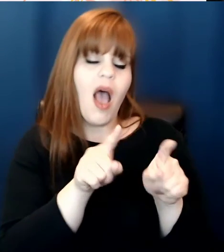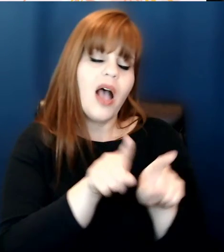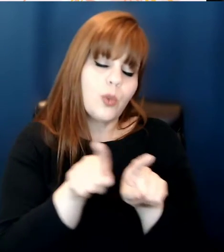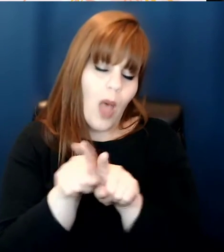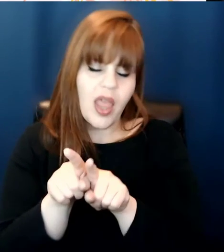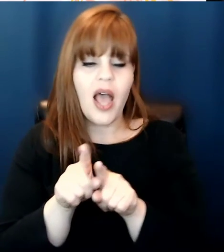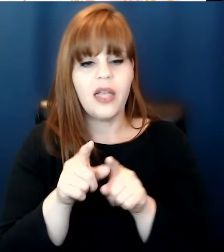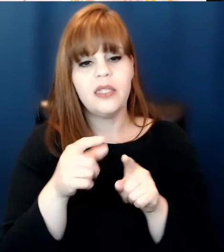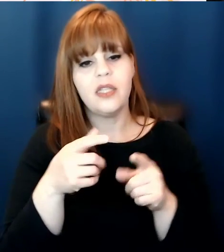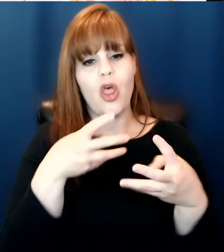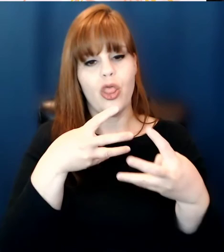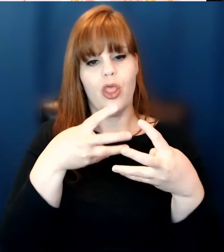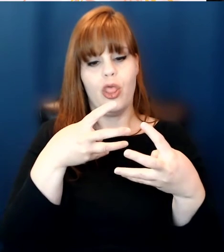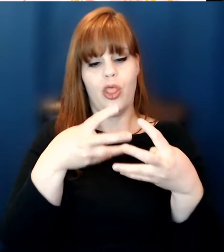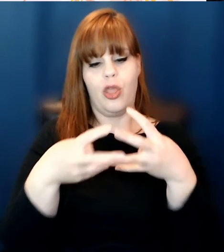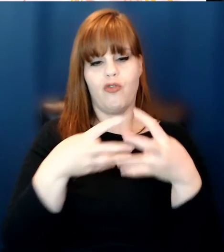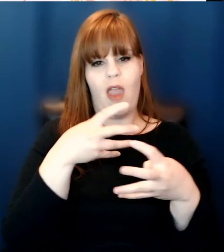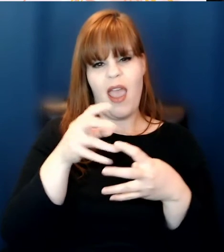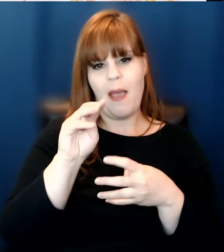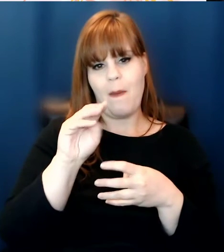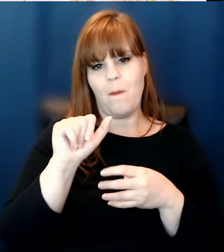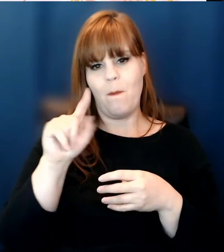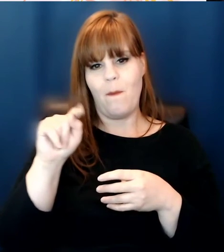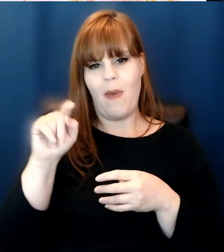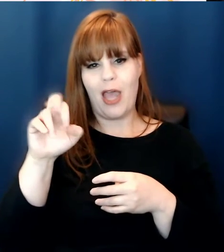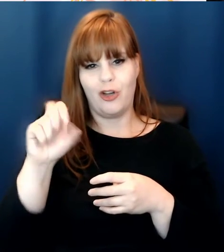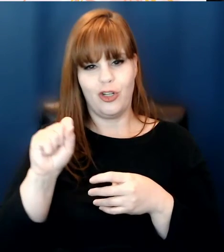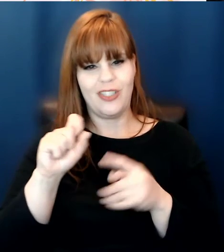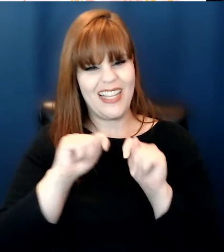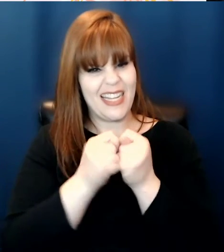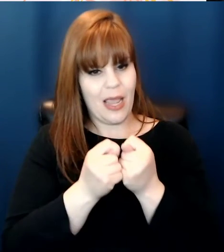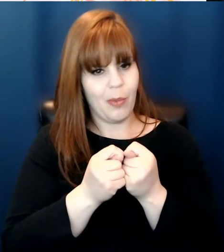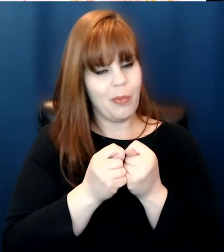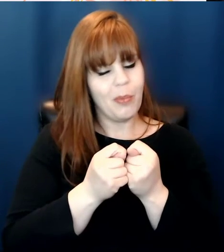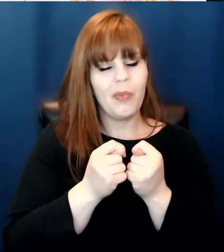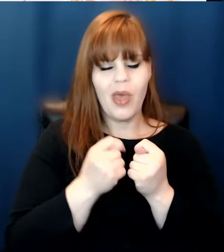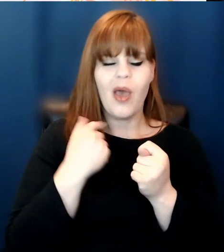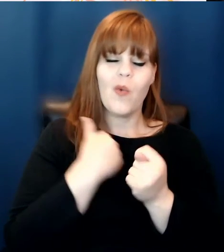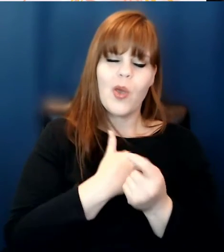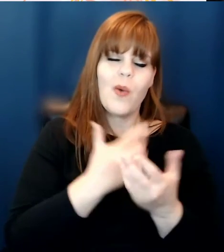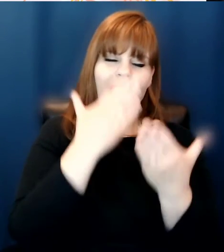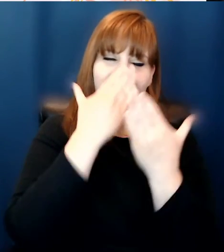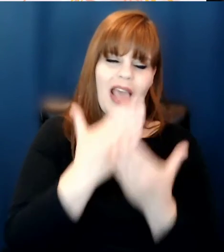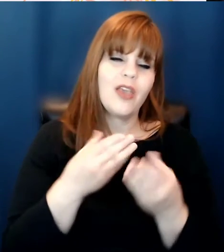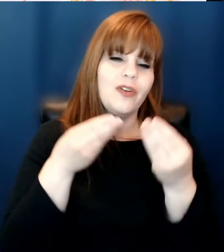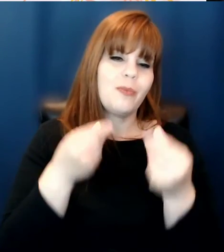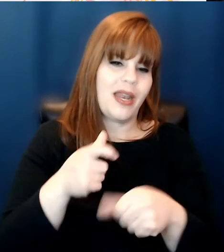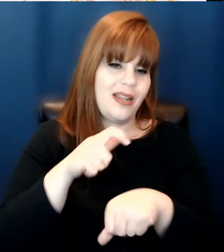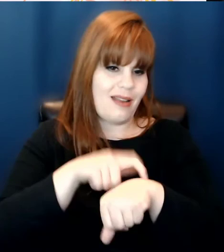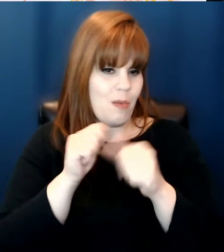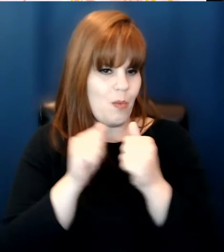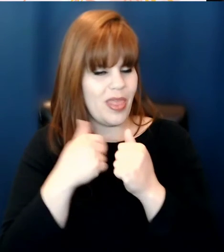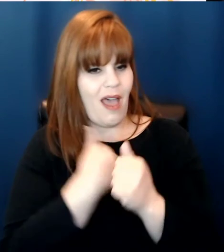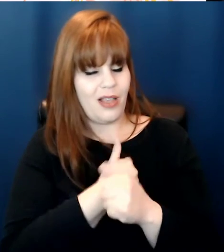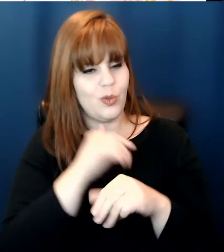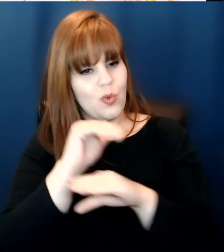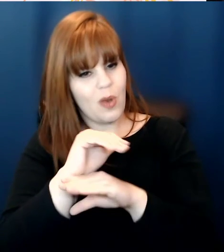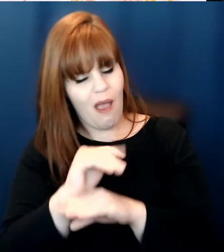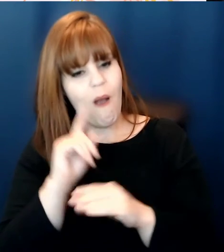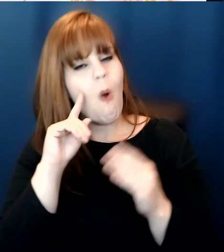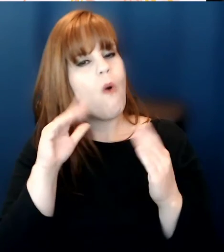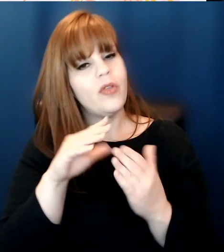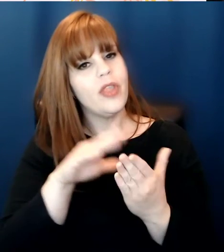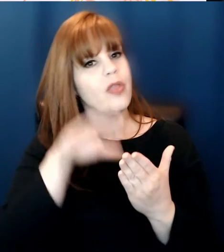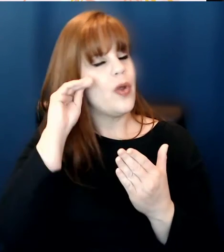as well as the Gray Matters team, we'd really like to thank you for spending some time with us tonight. Hopefully, learning